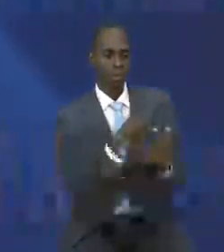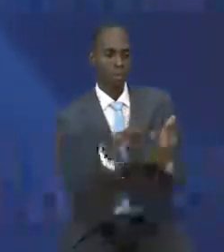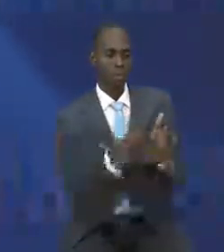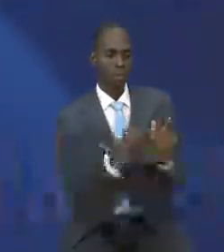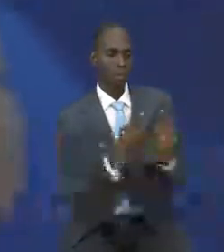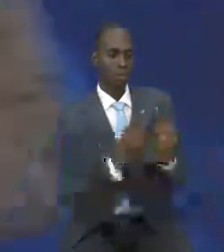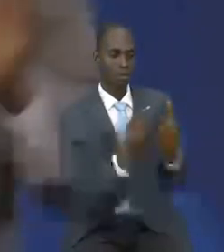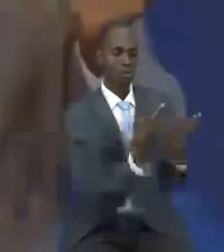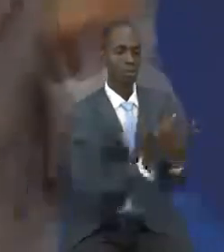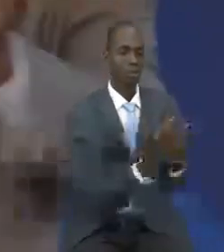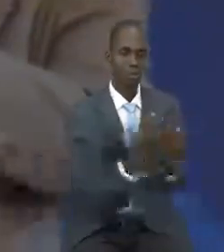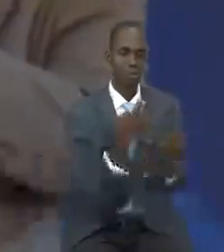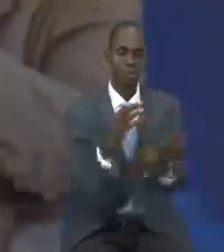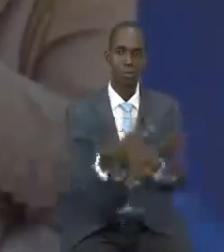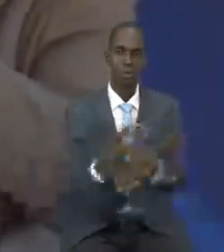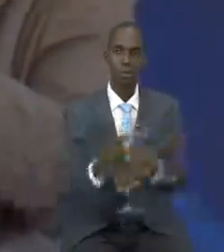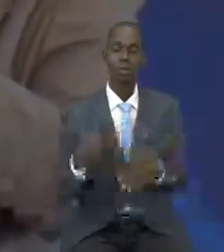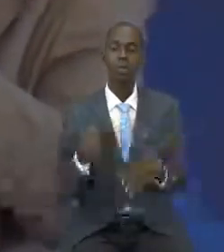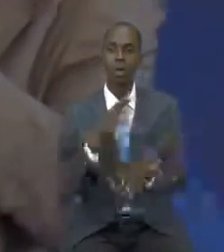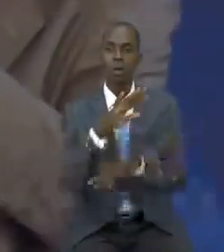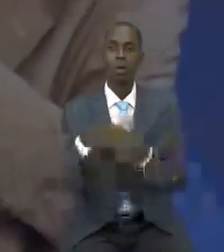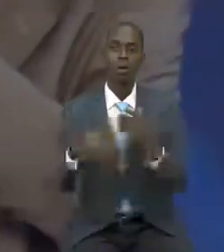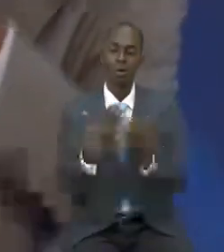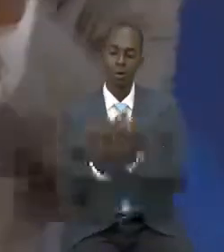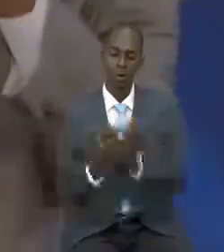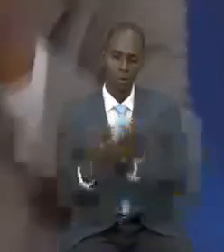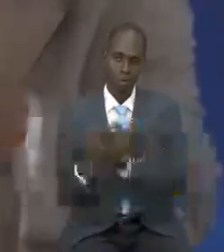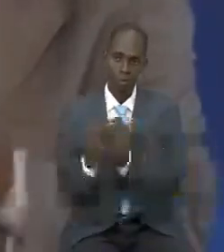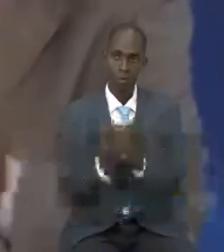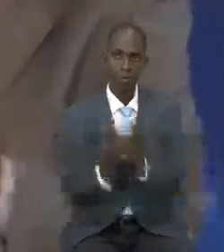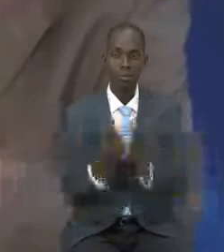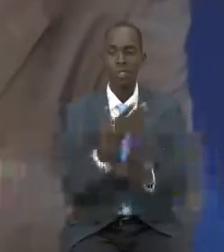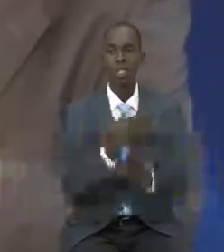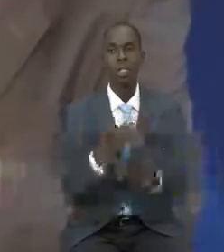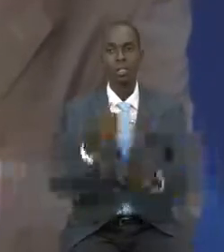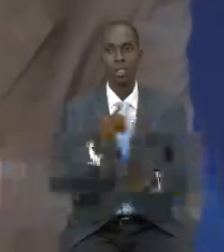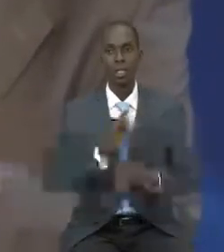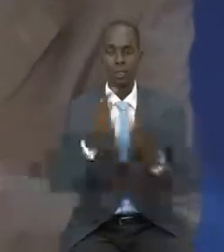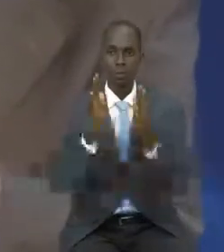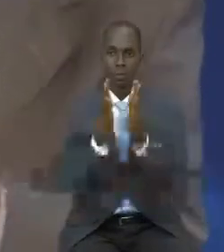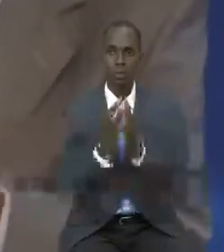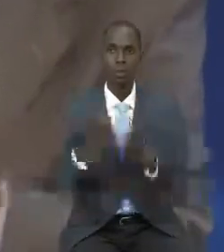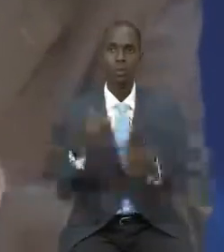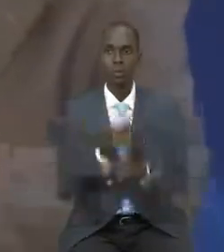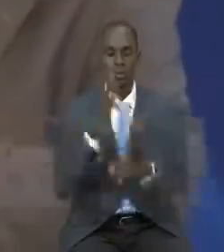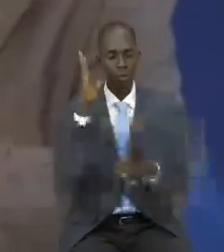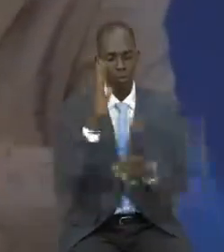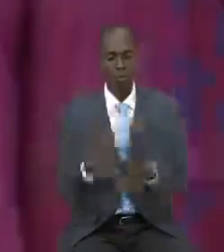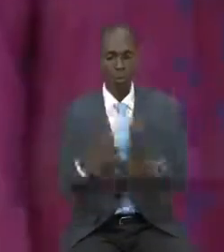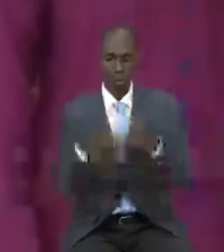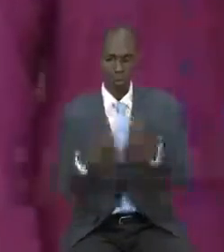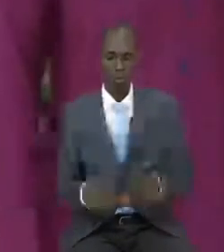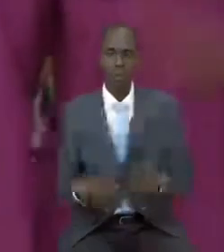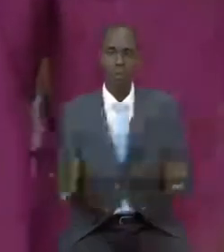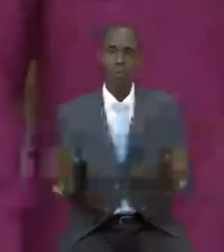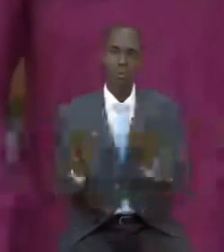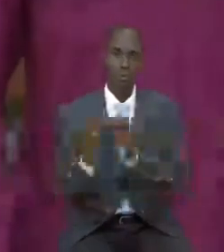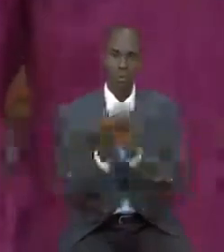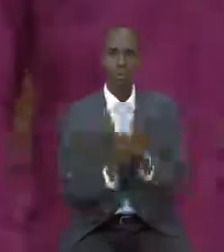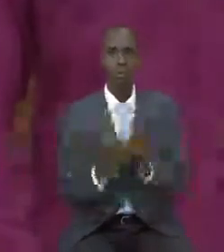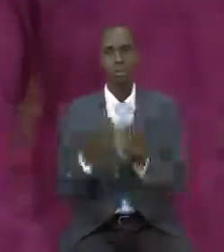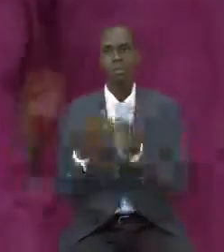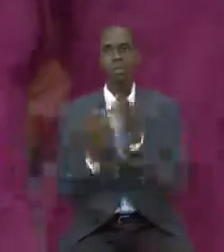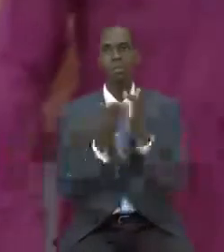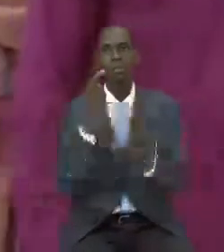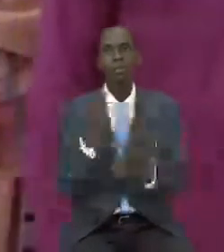that denomination, we're all together. And I pray we'll stay together. Let